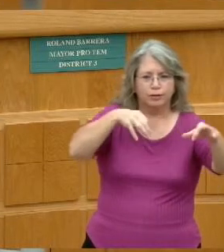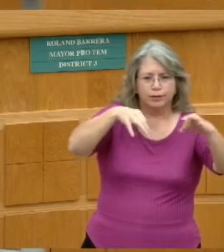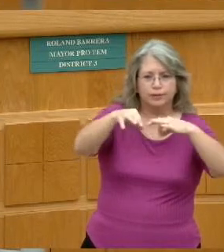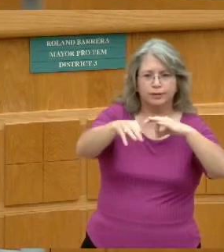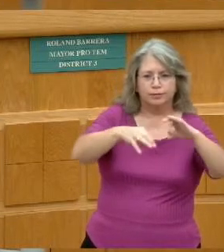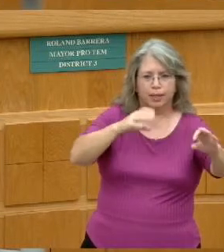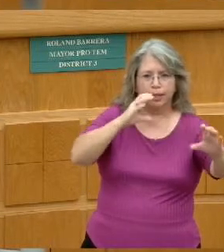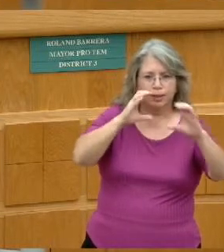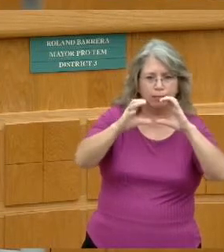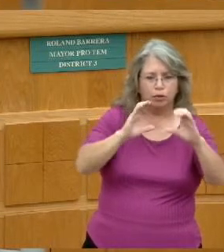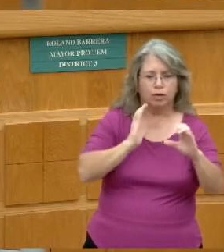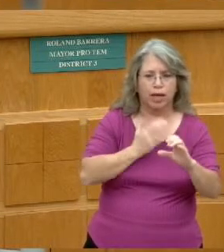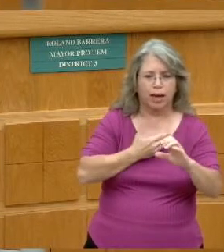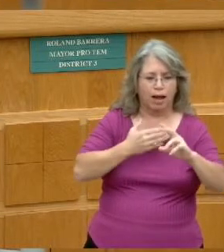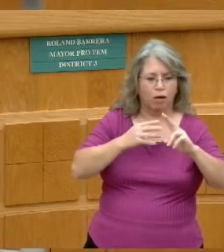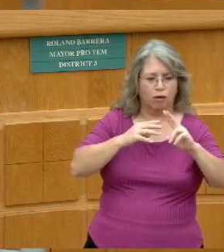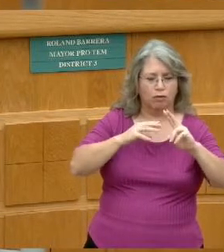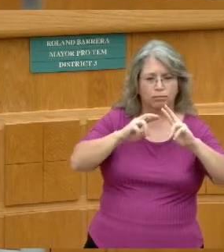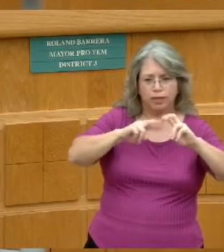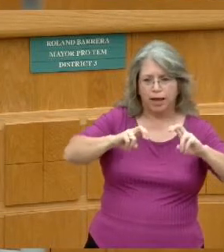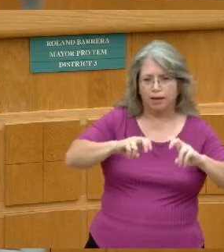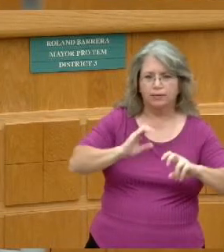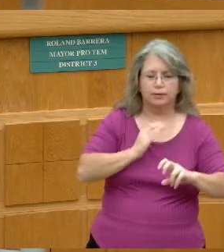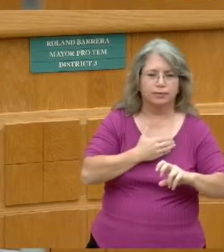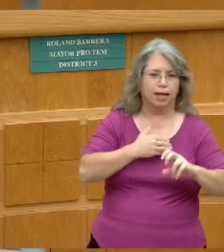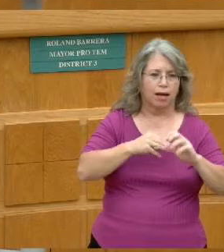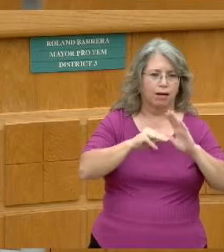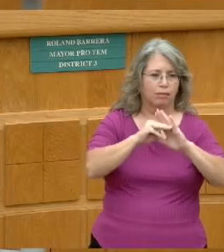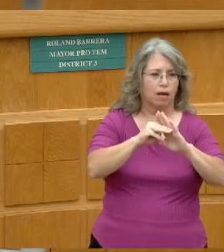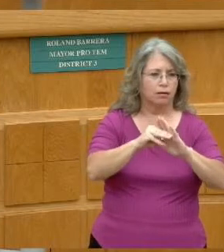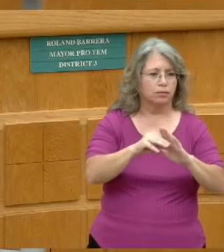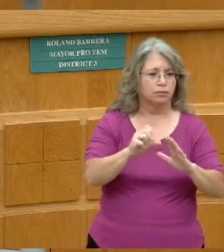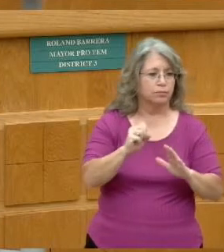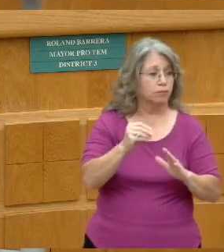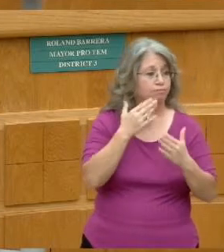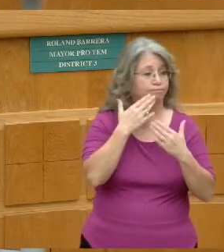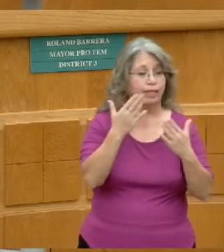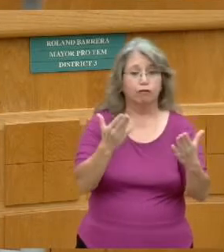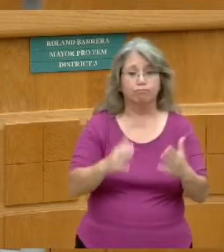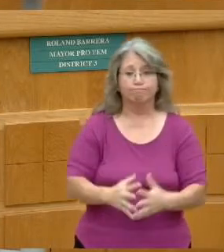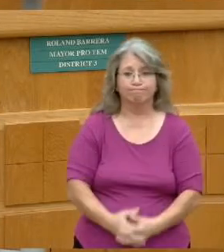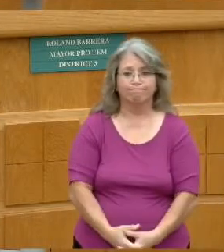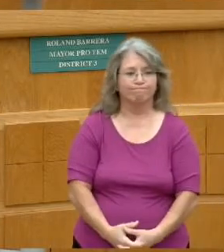of our analyses and modeling. So thank you.